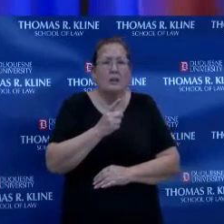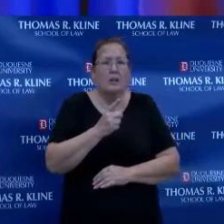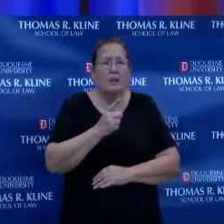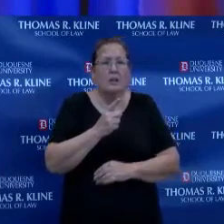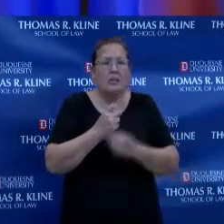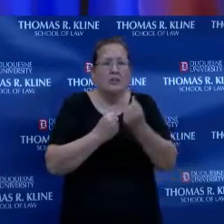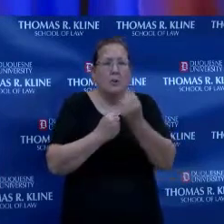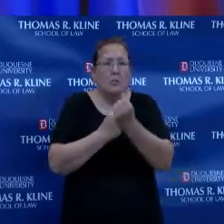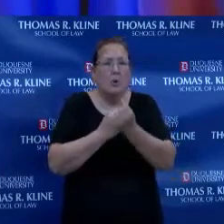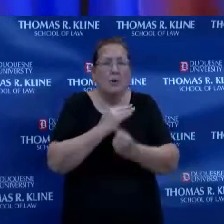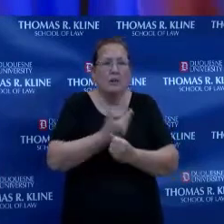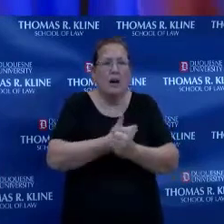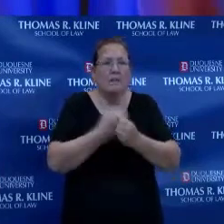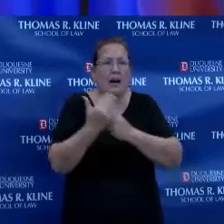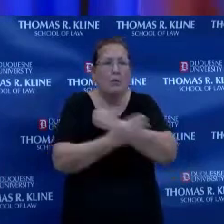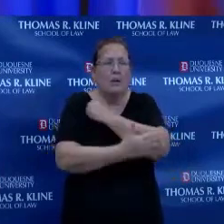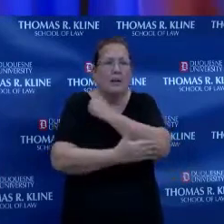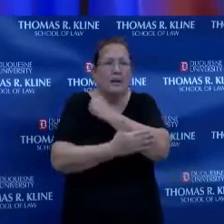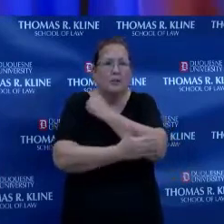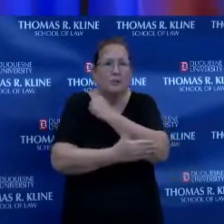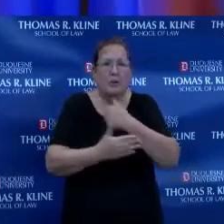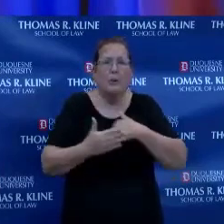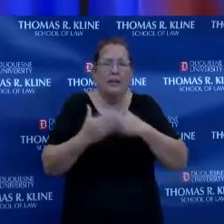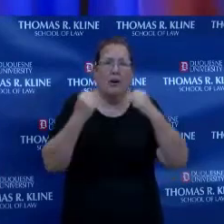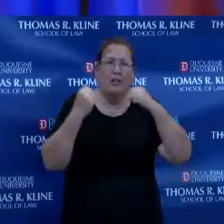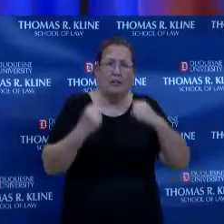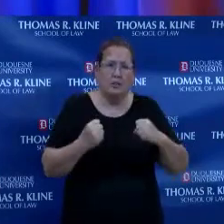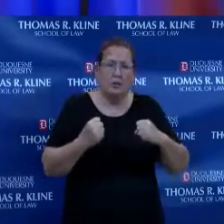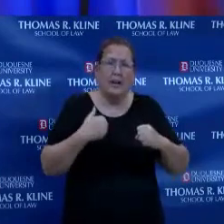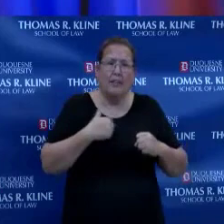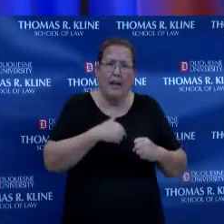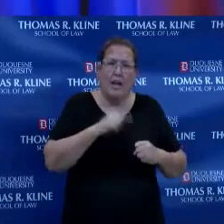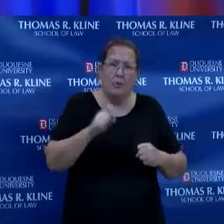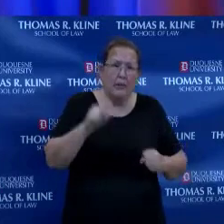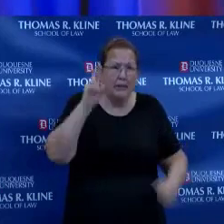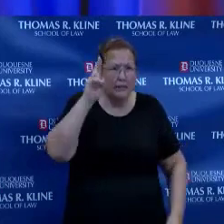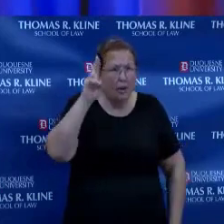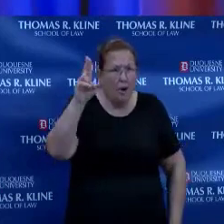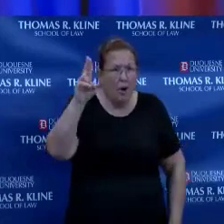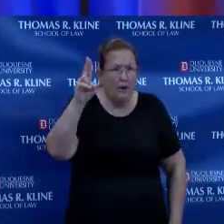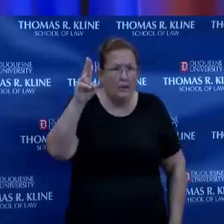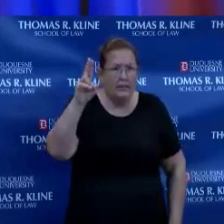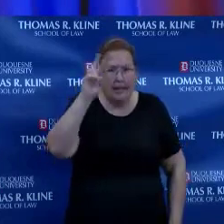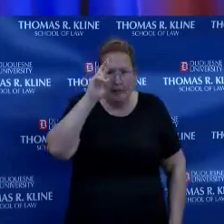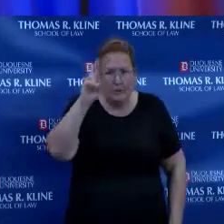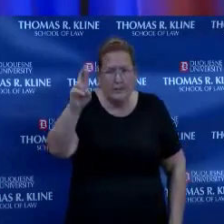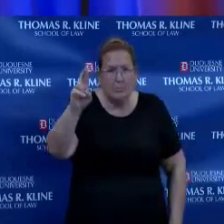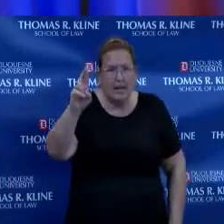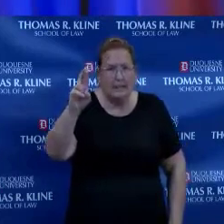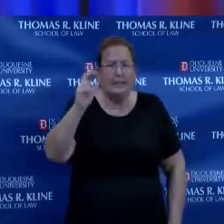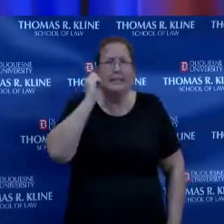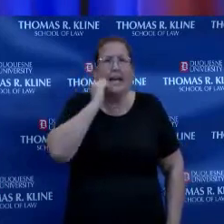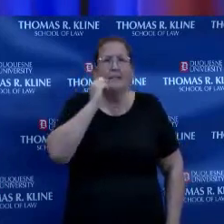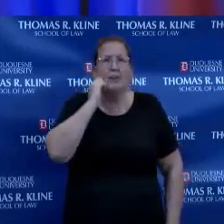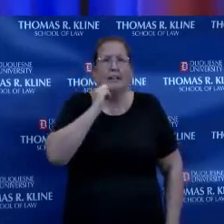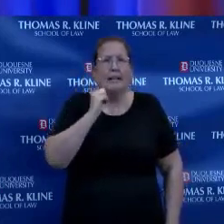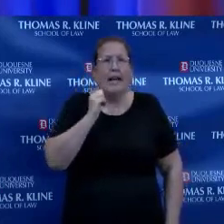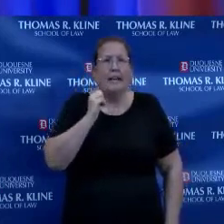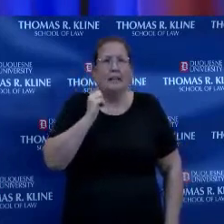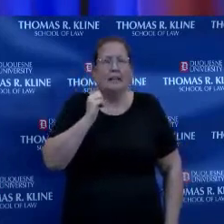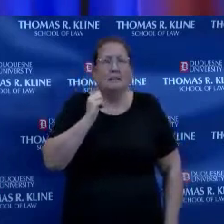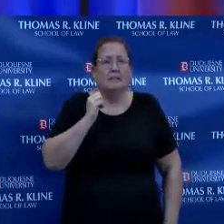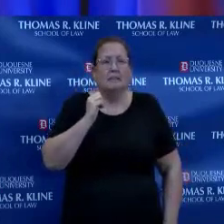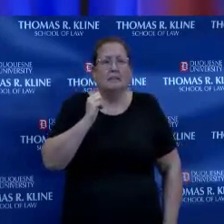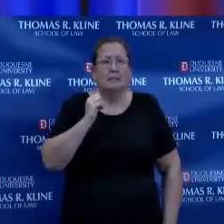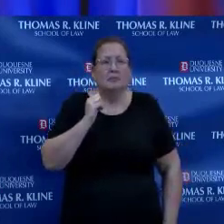country, and we need to honor it and respect it every day. I've been one of the lucky